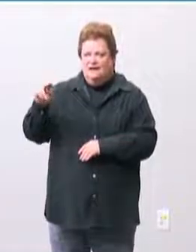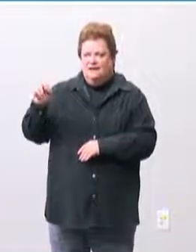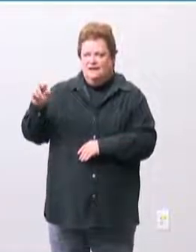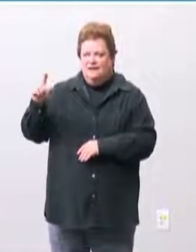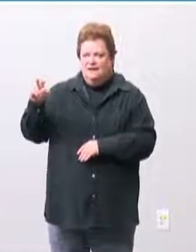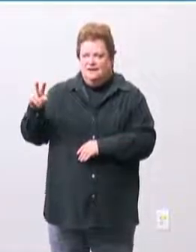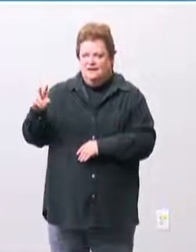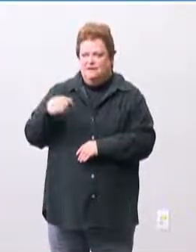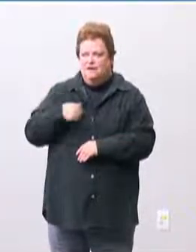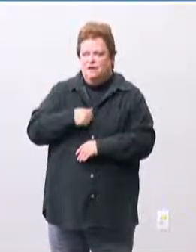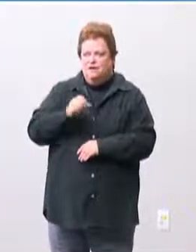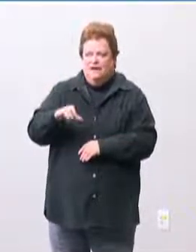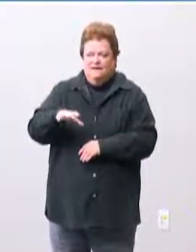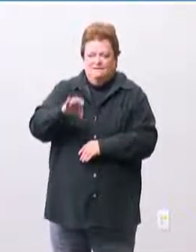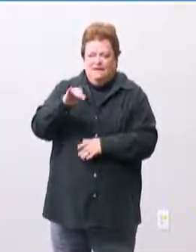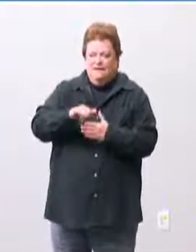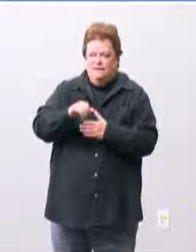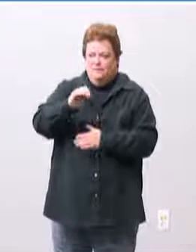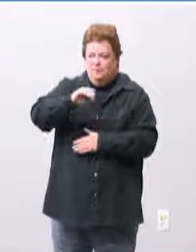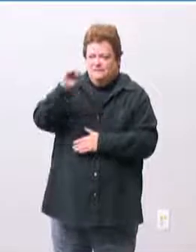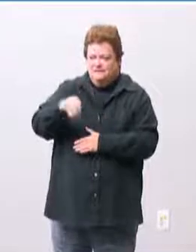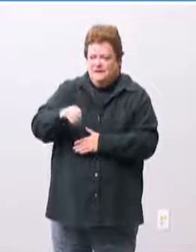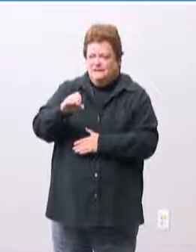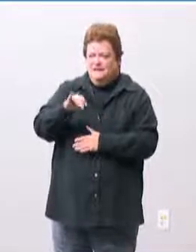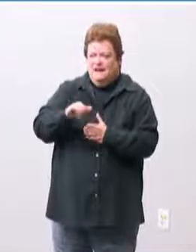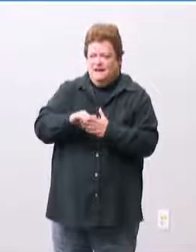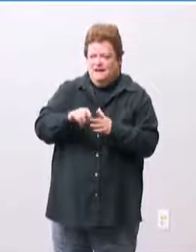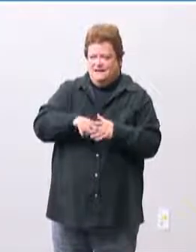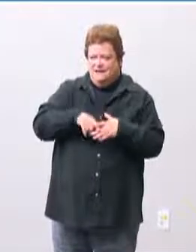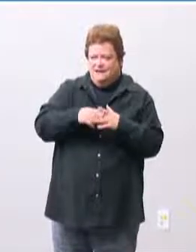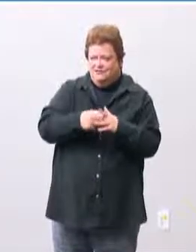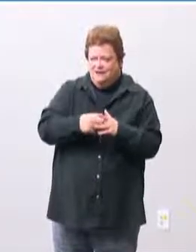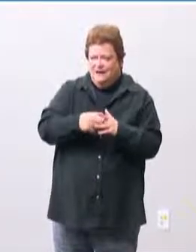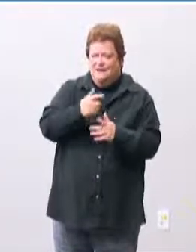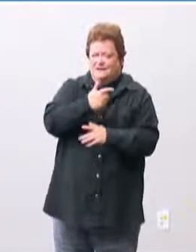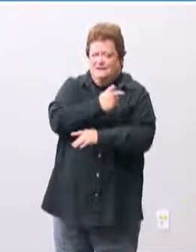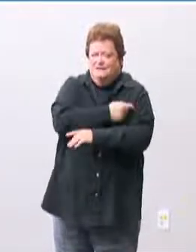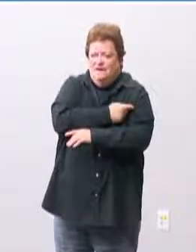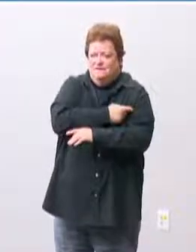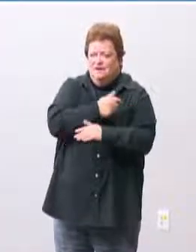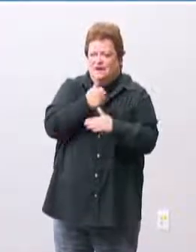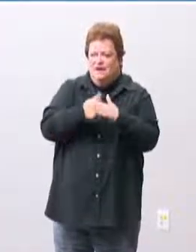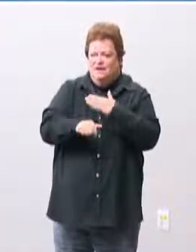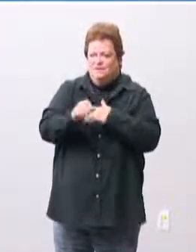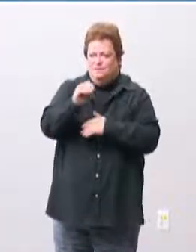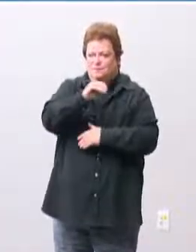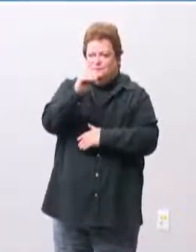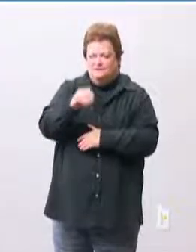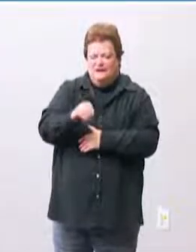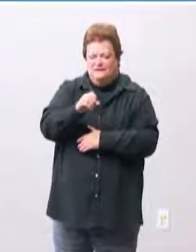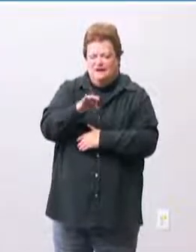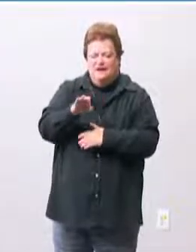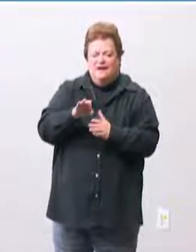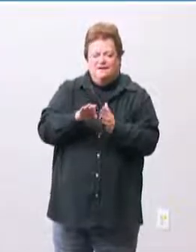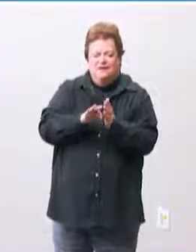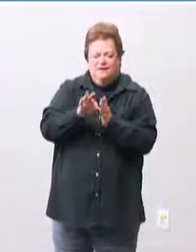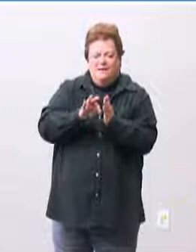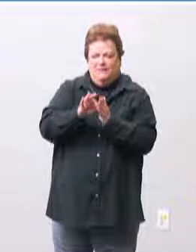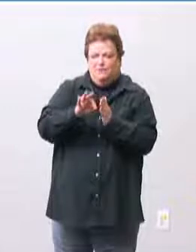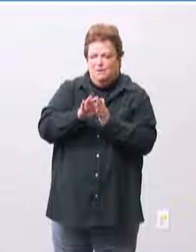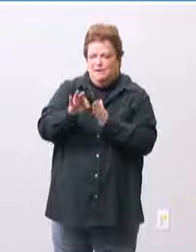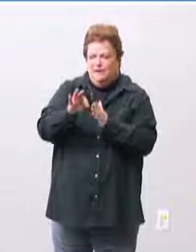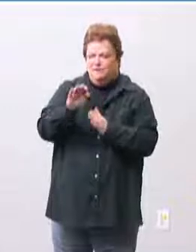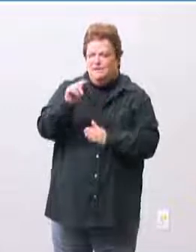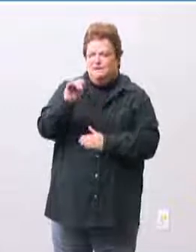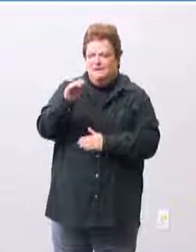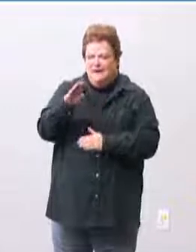covid19.lincoln.ne.gov. You can also find the percent that initiated vaccination under the percent population vaccinated